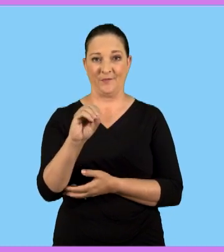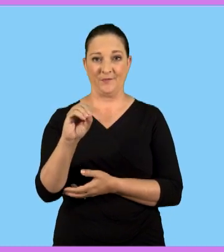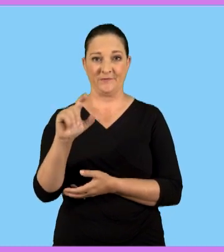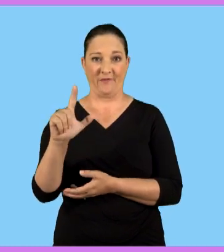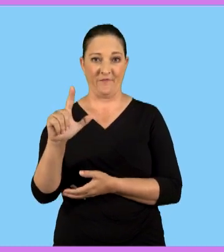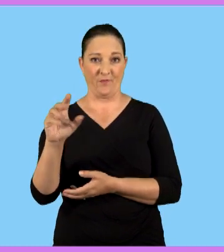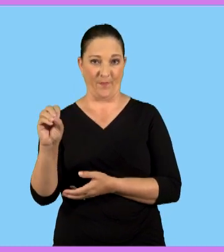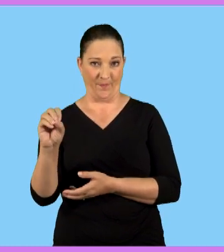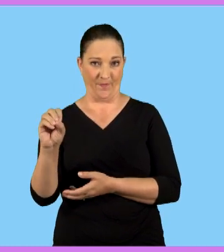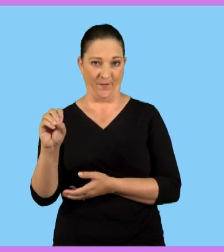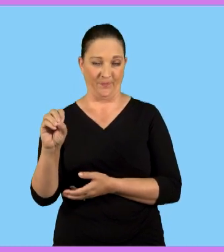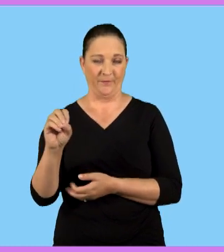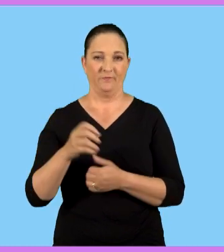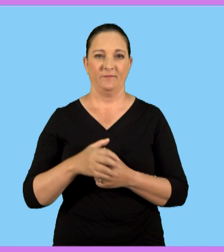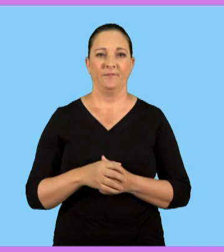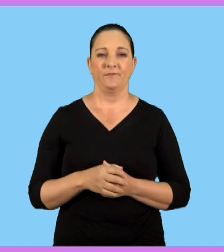16,070 Rand.